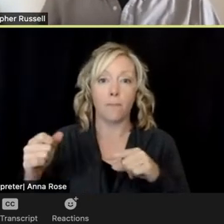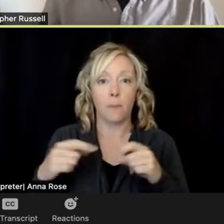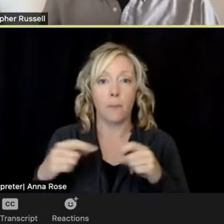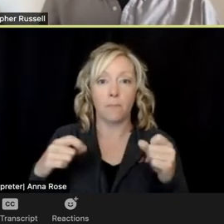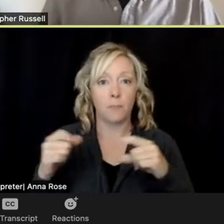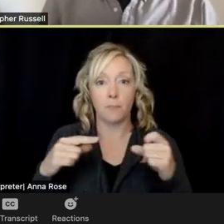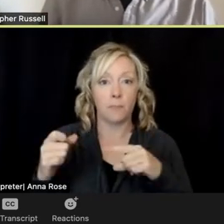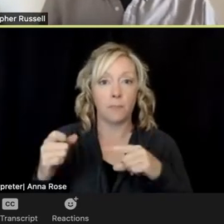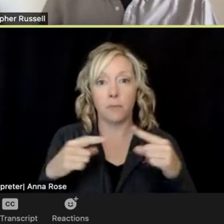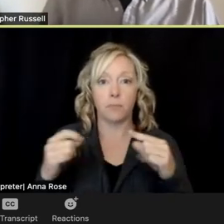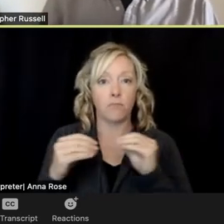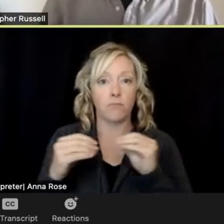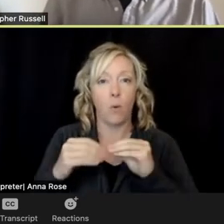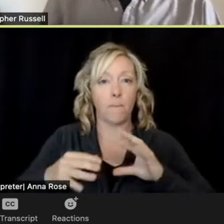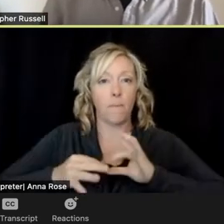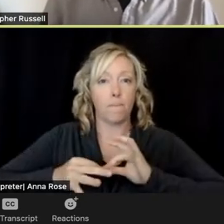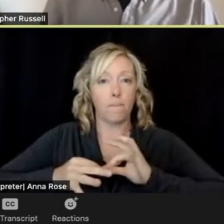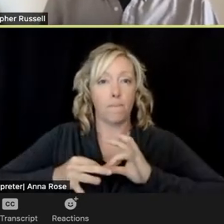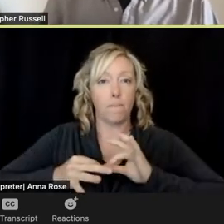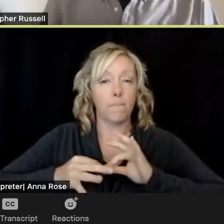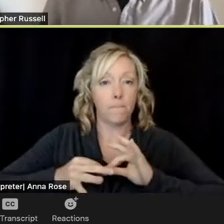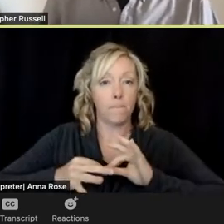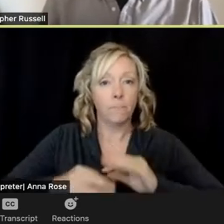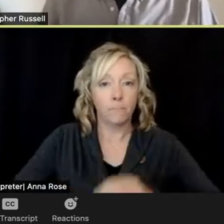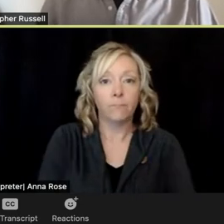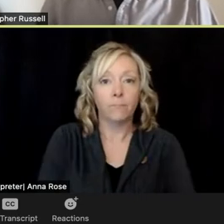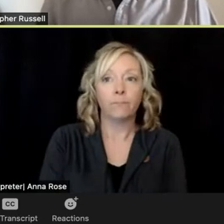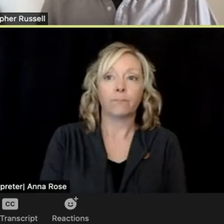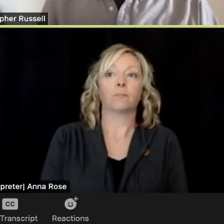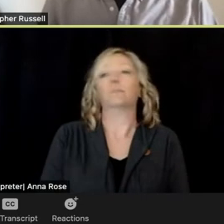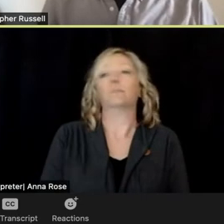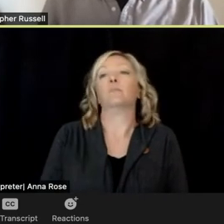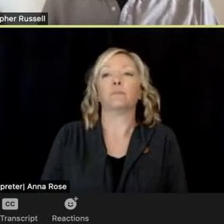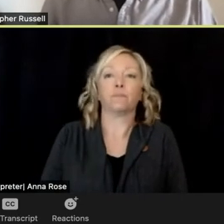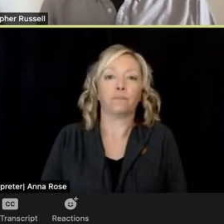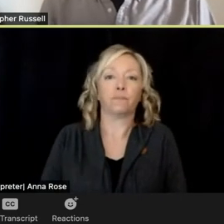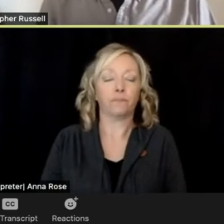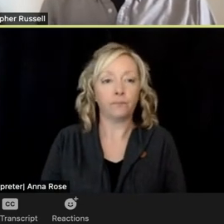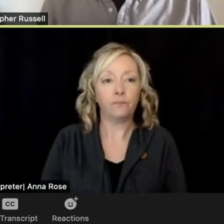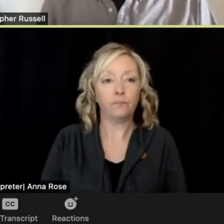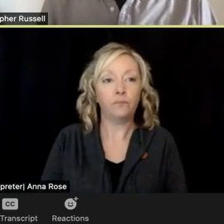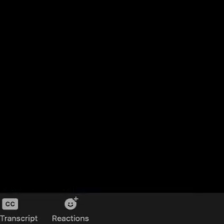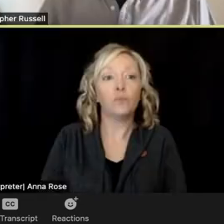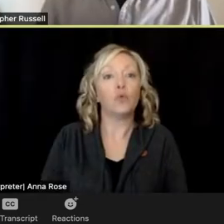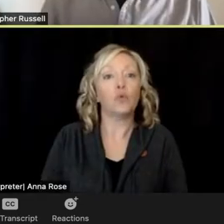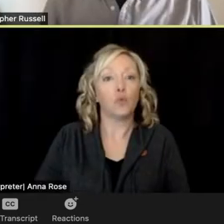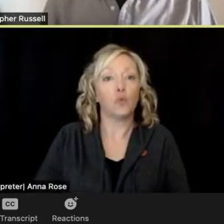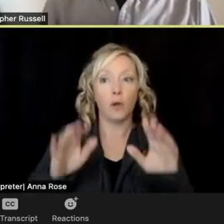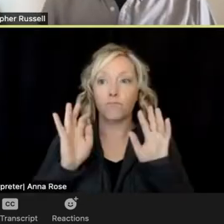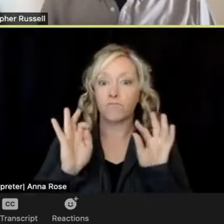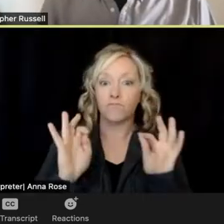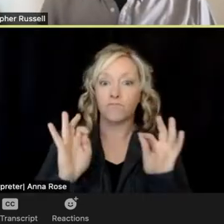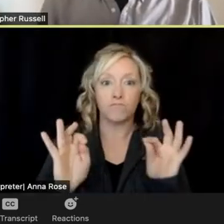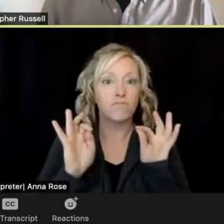and stronger because they're being used more and more. Okay. So once you know what a student can do, keep doing